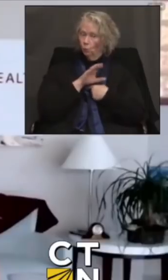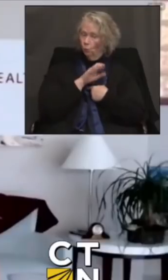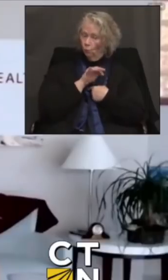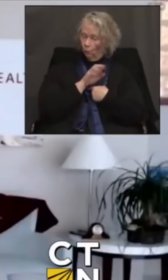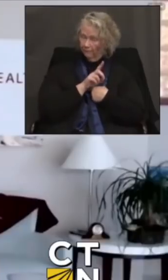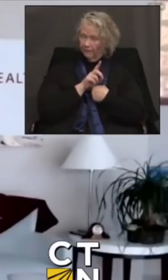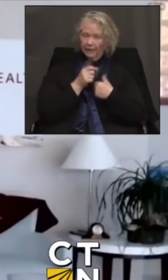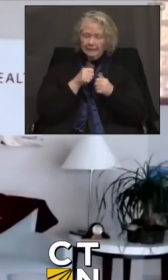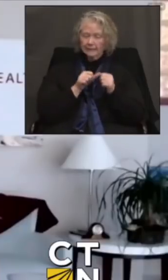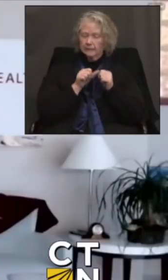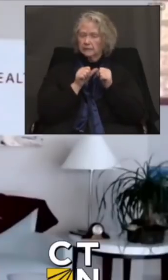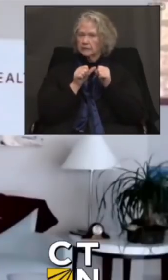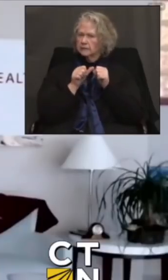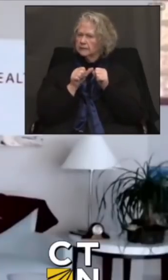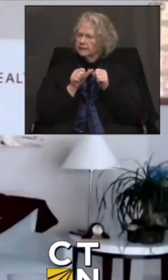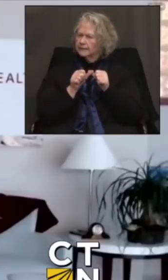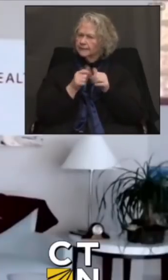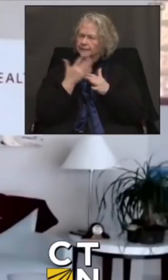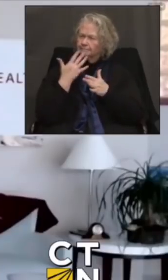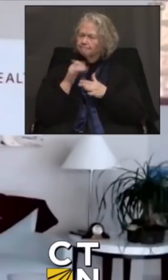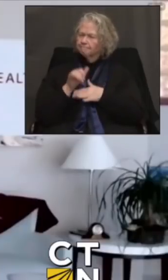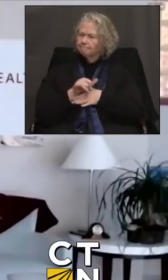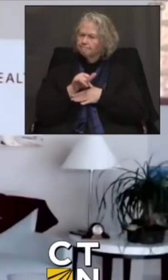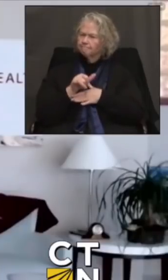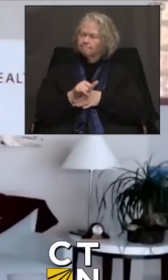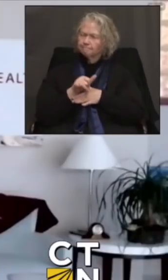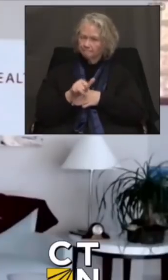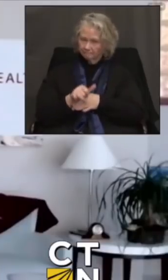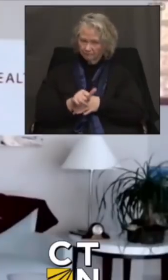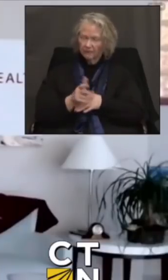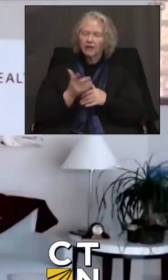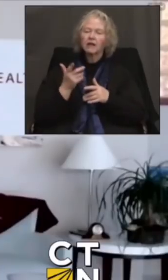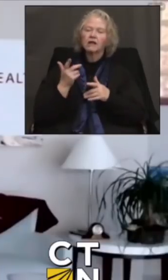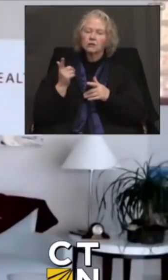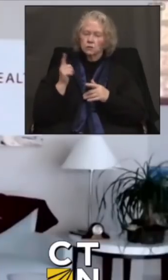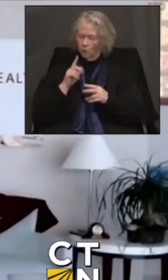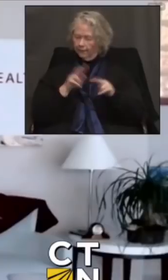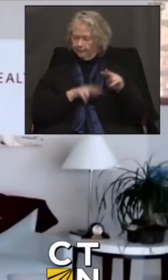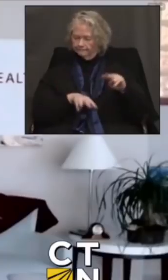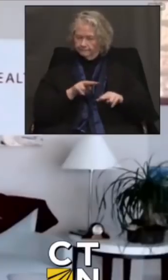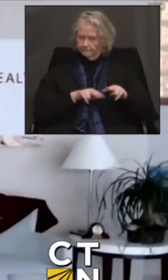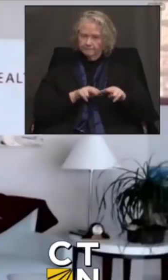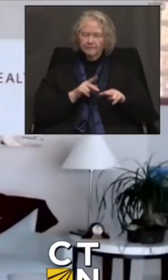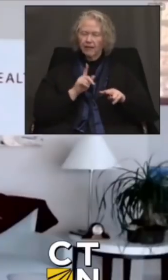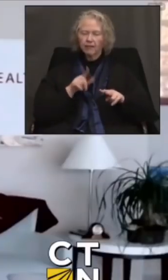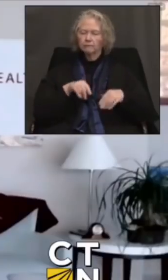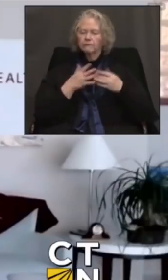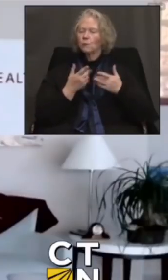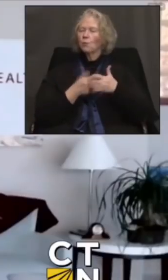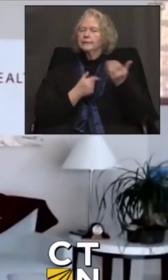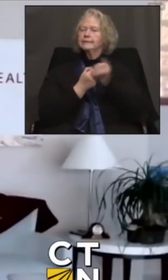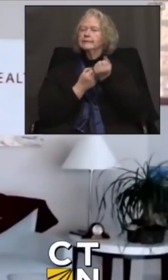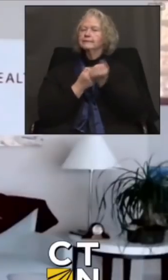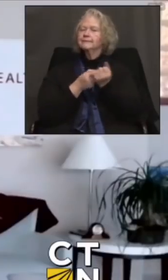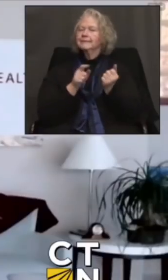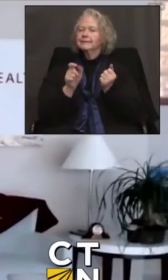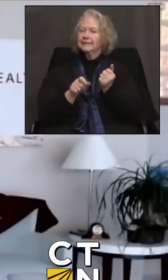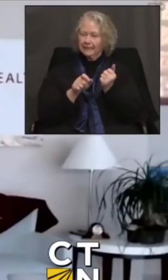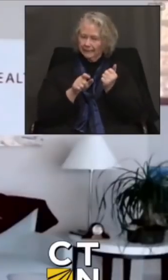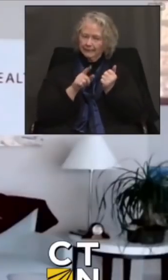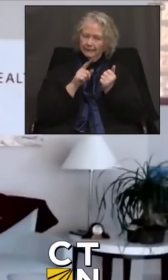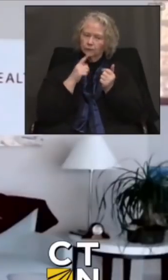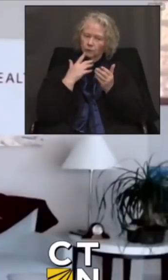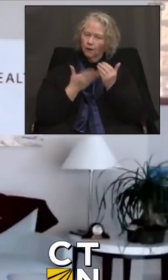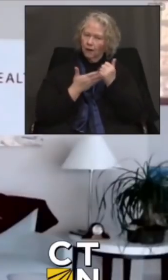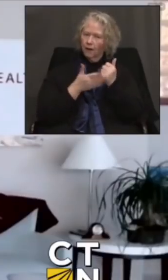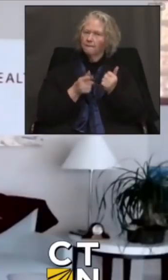lasting sequelae as associated with it. So they get assessed and then they get the resources that they need to address all of those